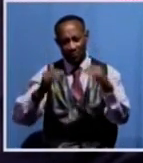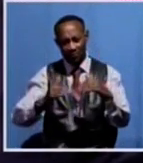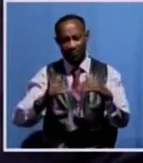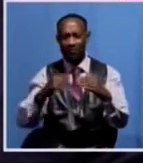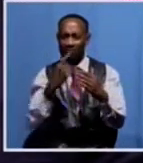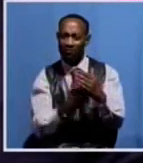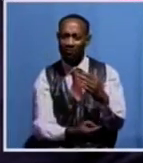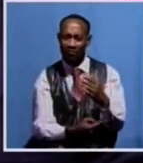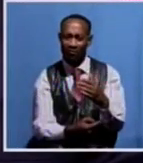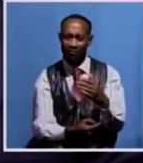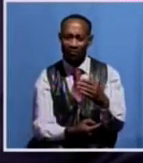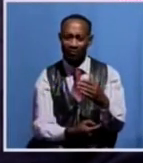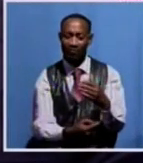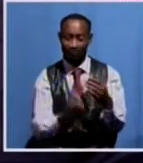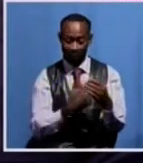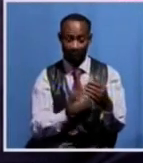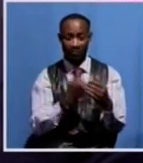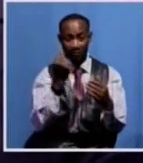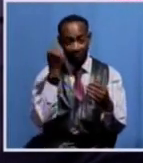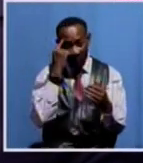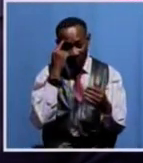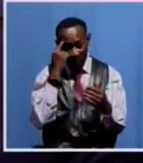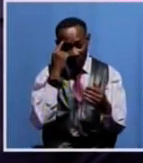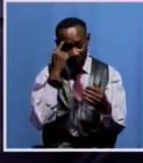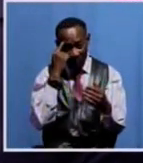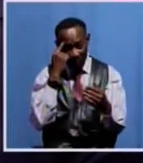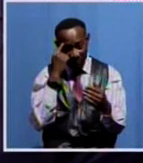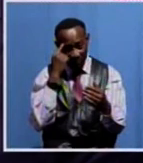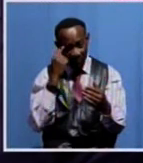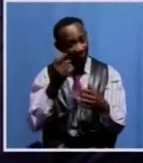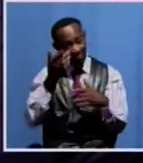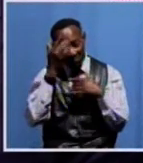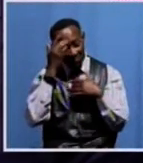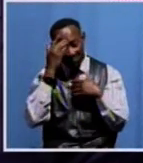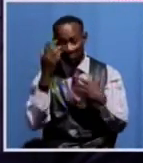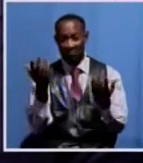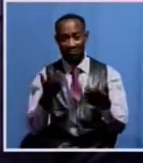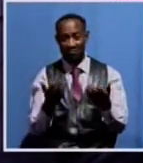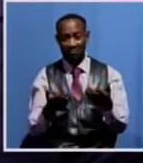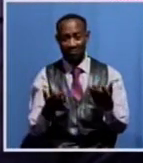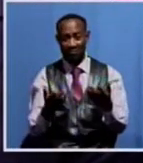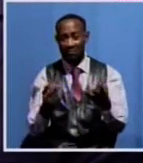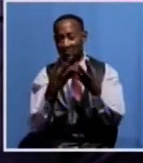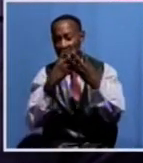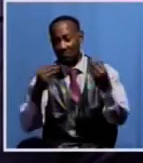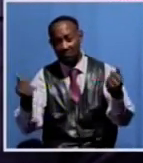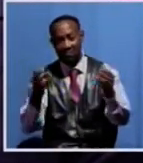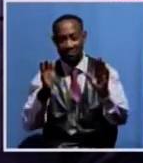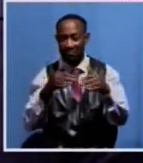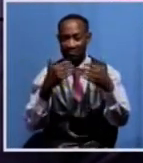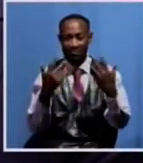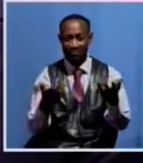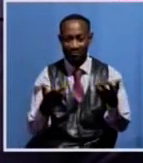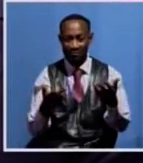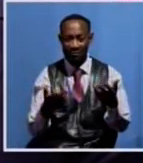to you? Because I'm government. Government doesn't disappear. Government doesn't get sick. Minister gets replaced, but another minister comes in.